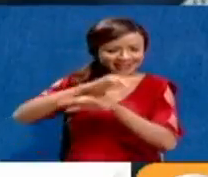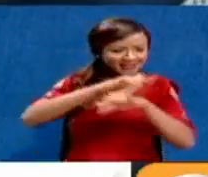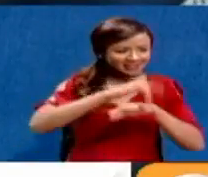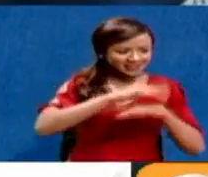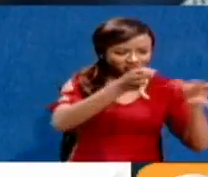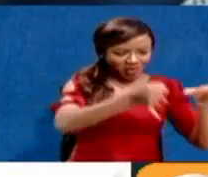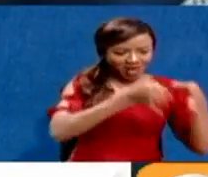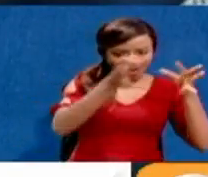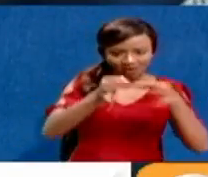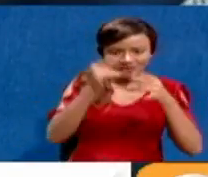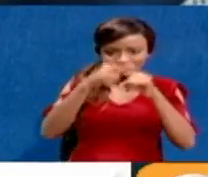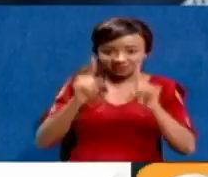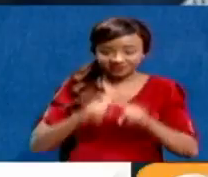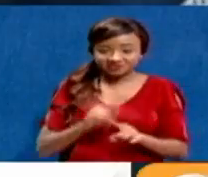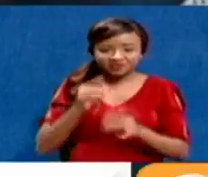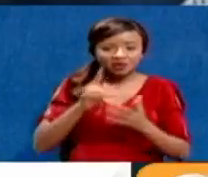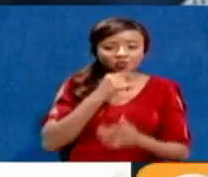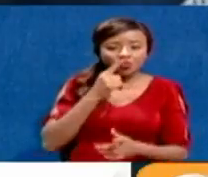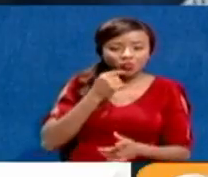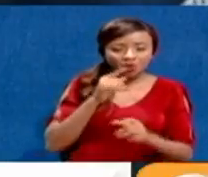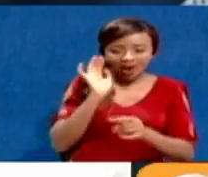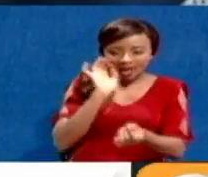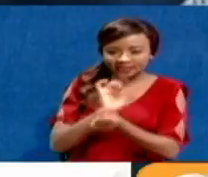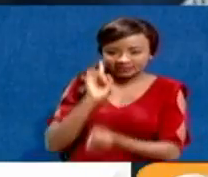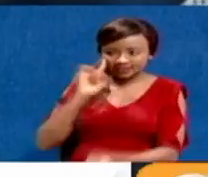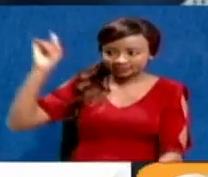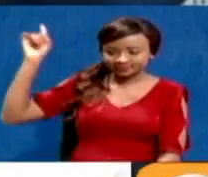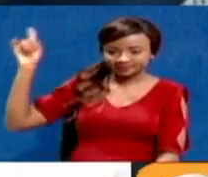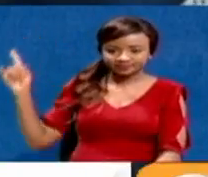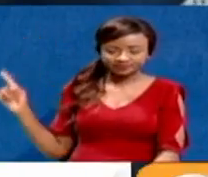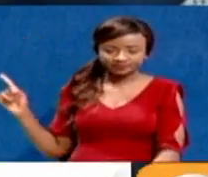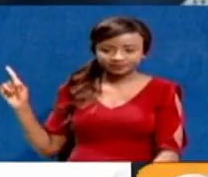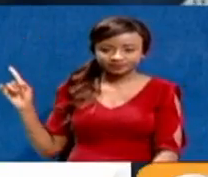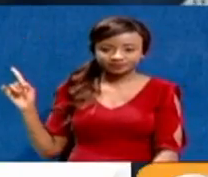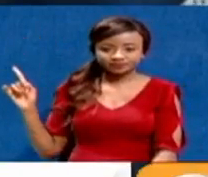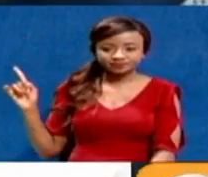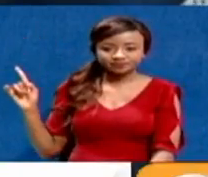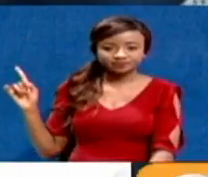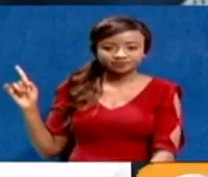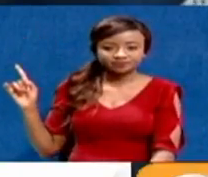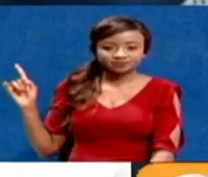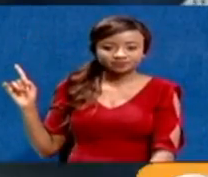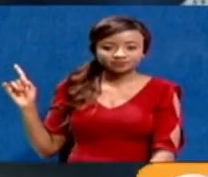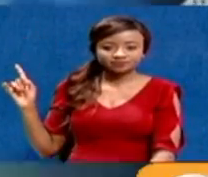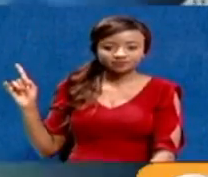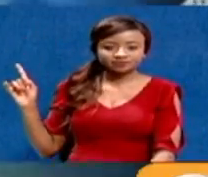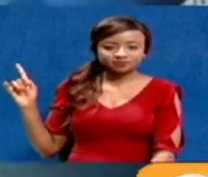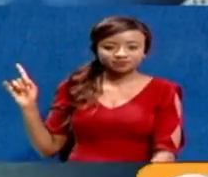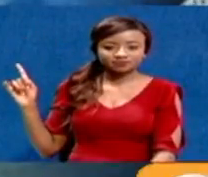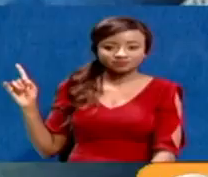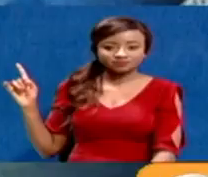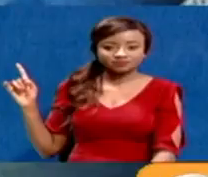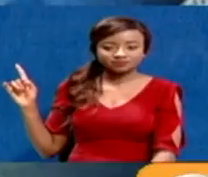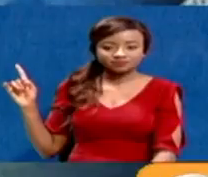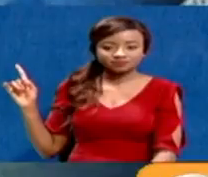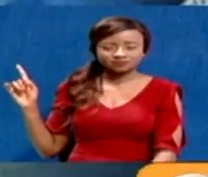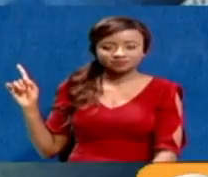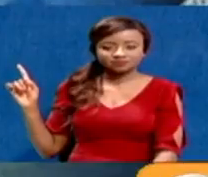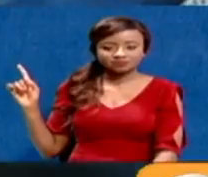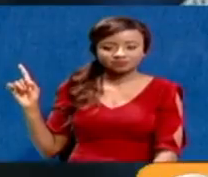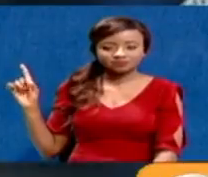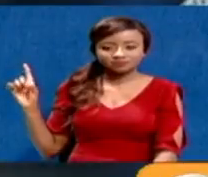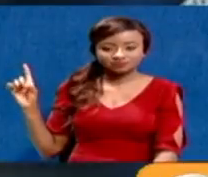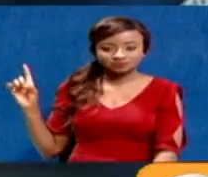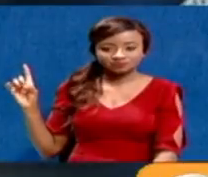the then KEBS regional manager, Kisumu Lake Region, Catherine Nangila Wanyonyi, who serves as market surveillance manager in Kisumu, that's in the Lake